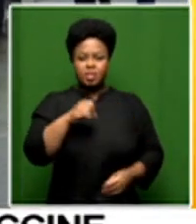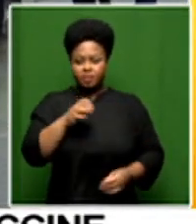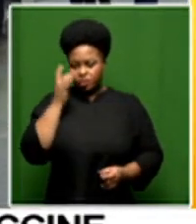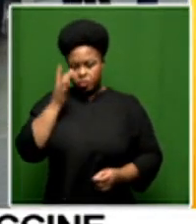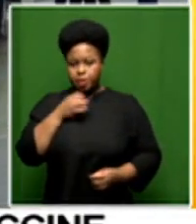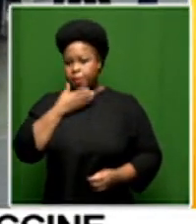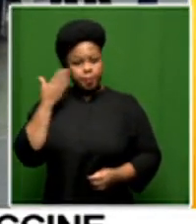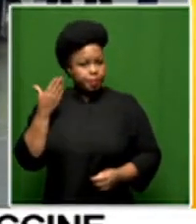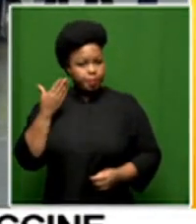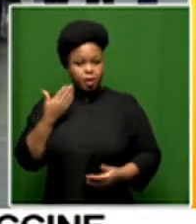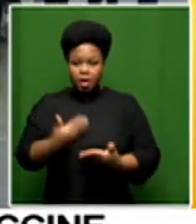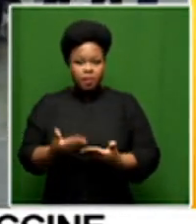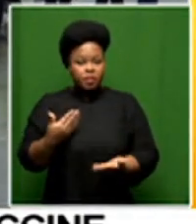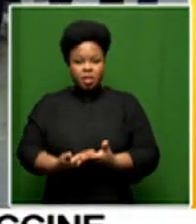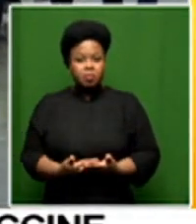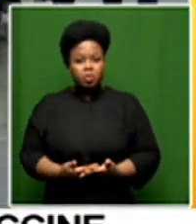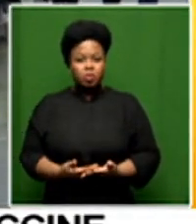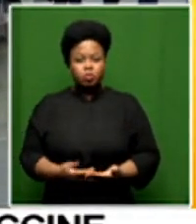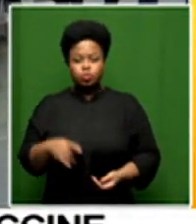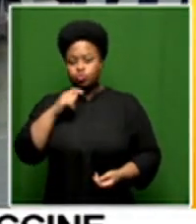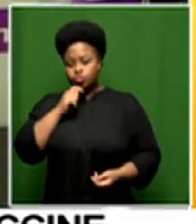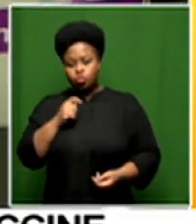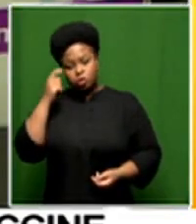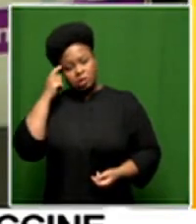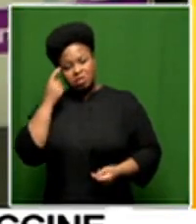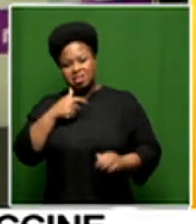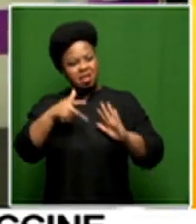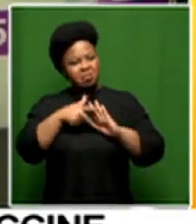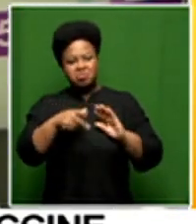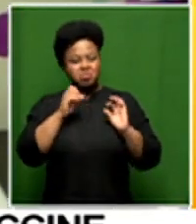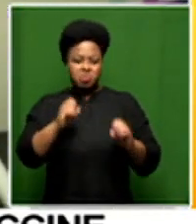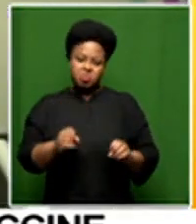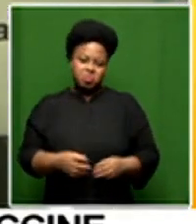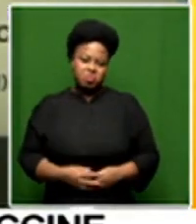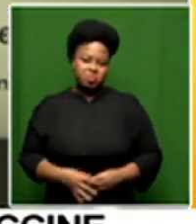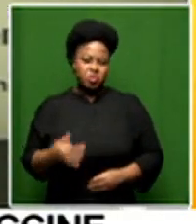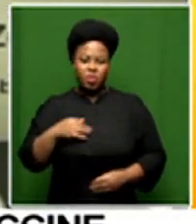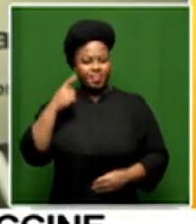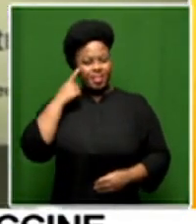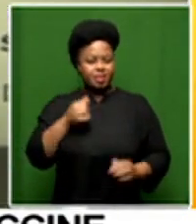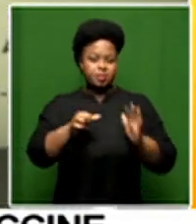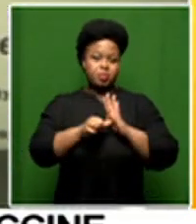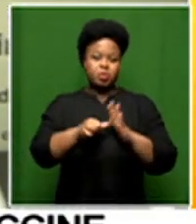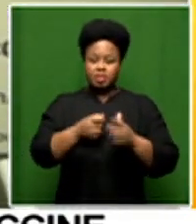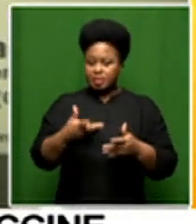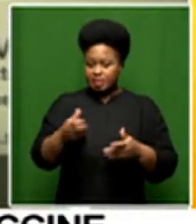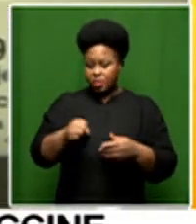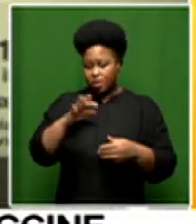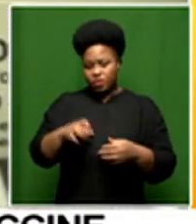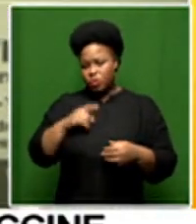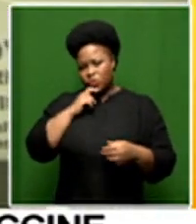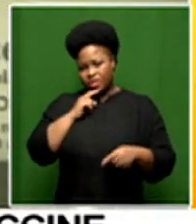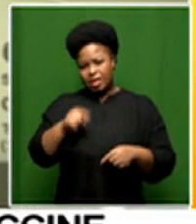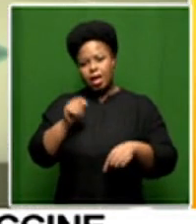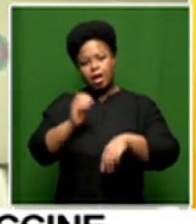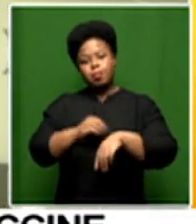data available for them to apply their mind, they don't regard that as a necessary thing to be used by South Africans. So that's where the